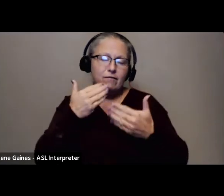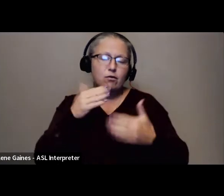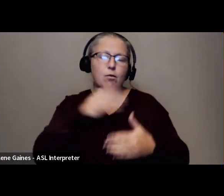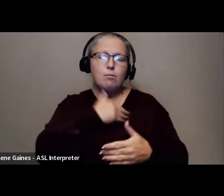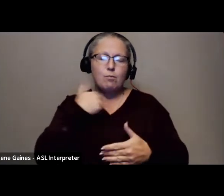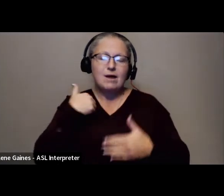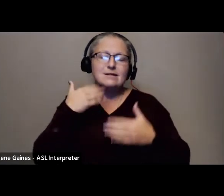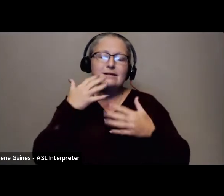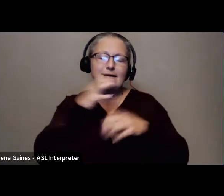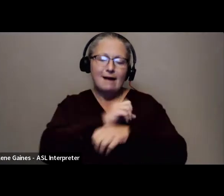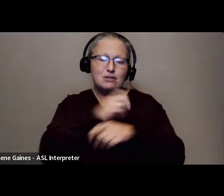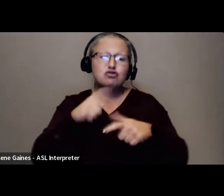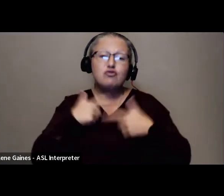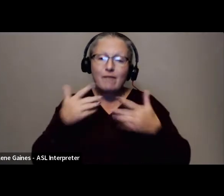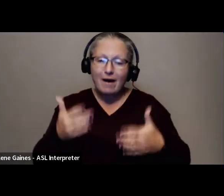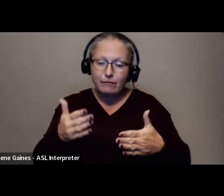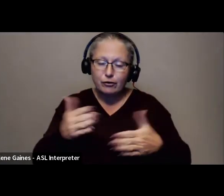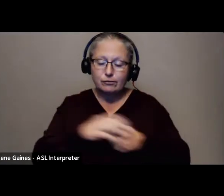survivor.